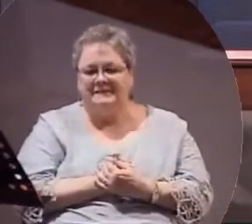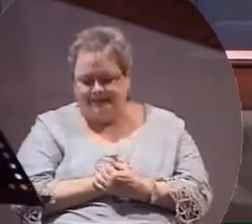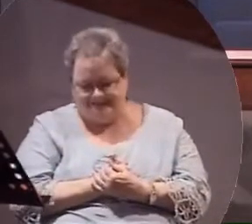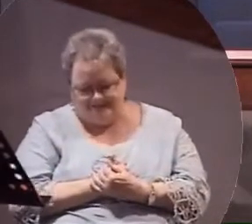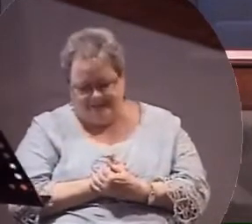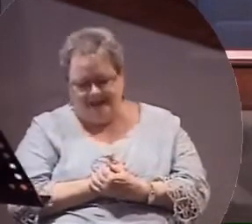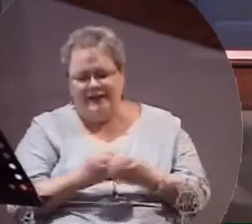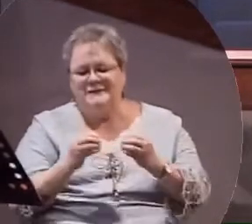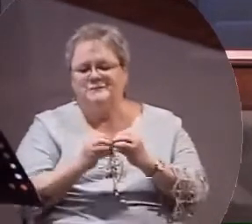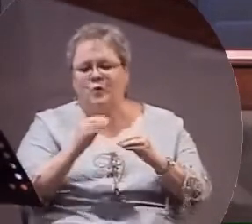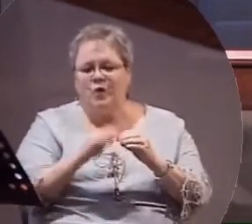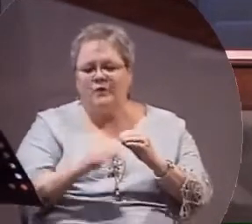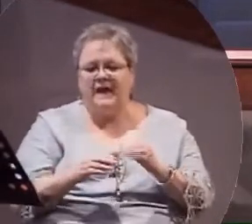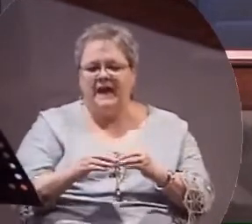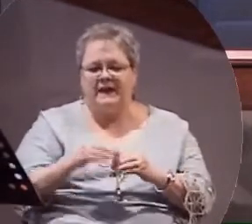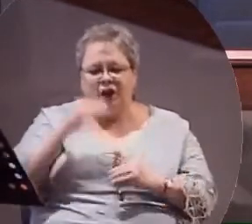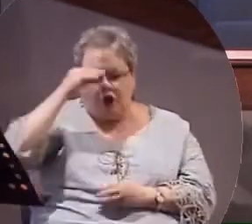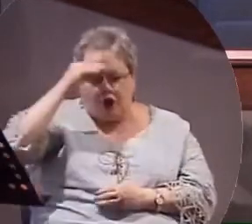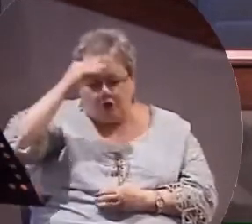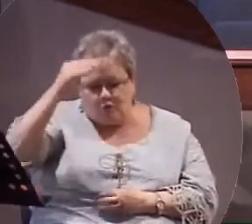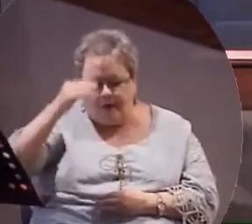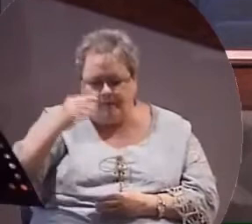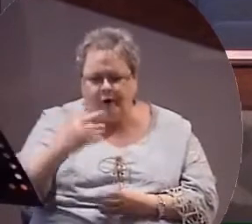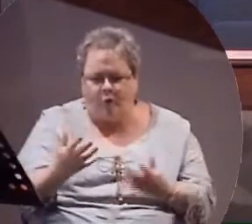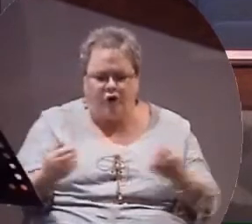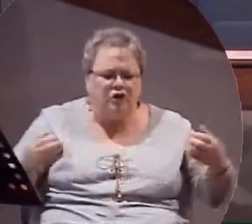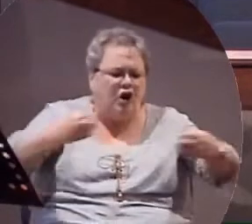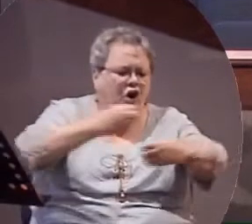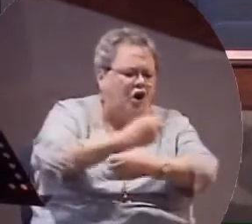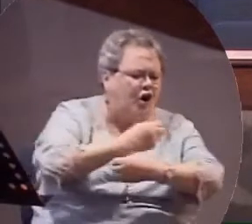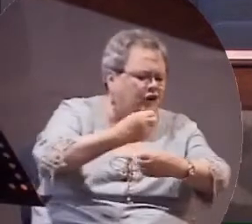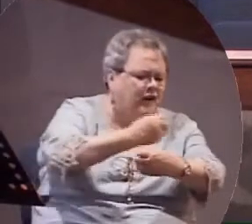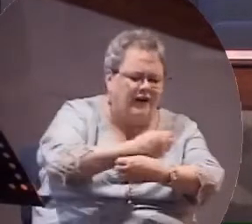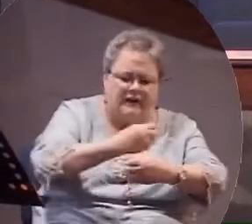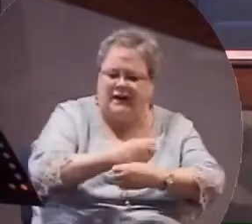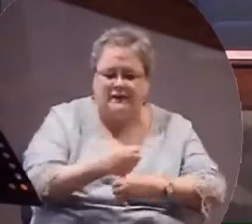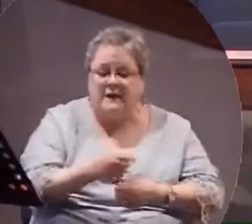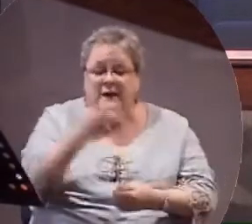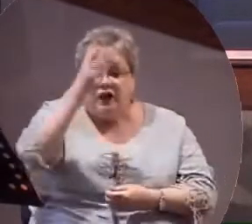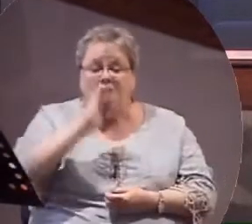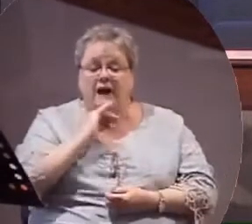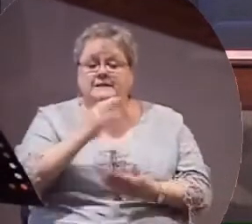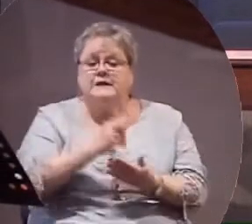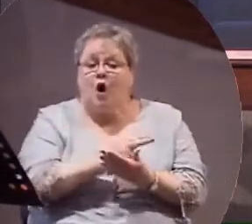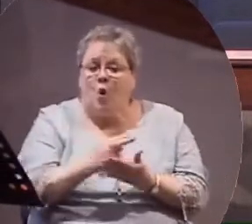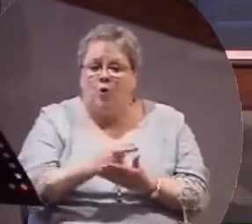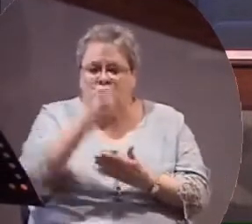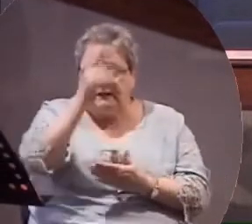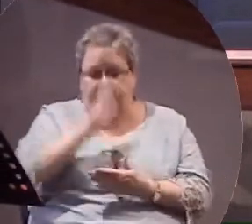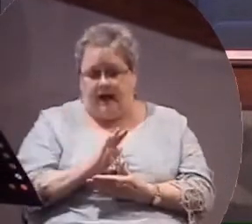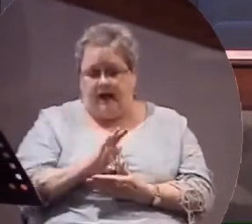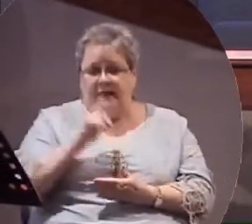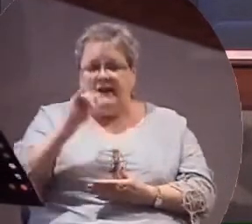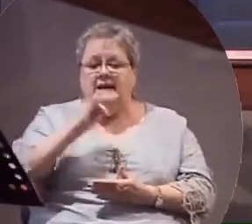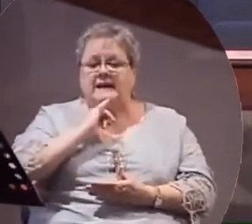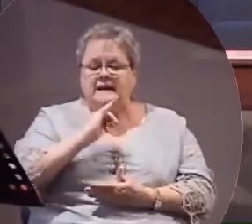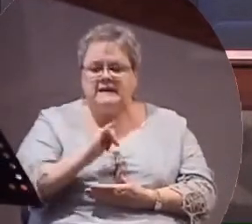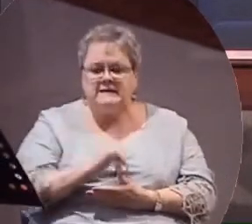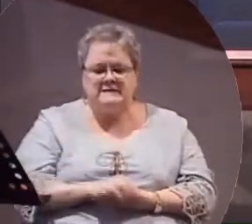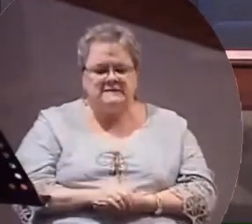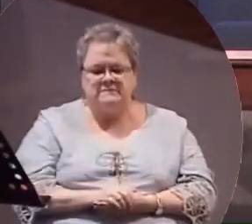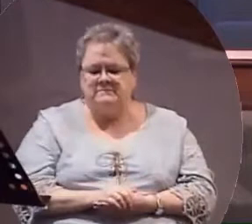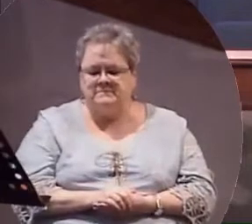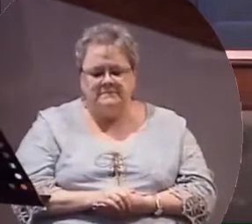everybody together and just have one big old group hug. I'm telling you, God is a holy God, and He's greatly and highly offended by